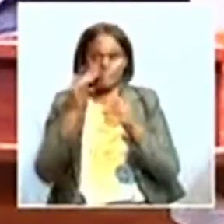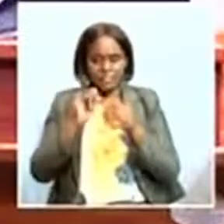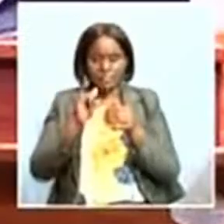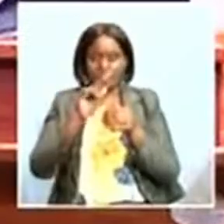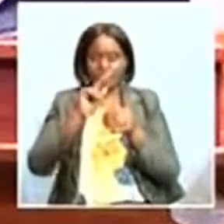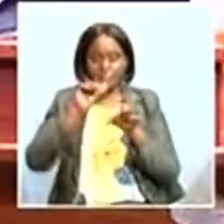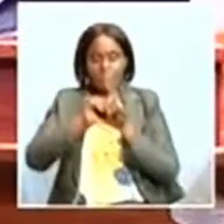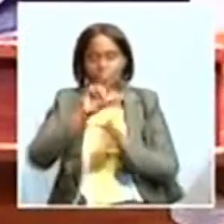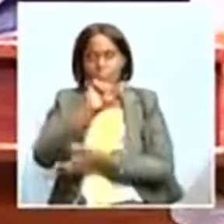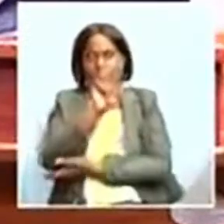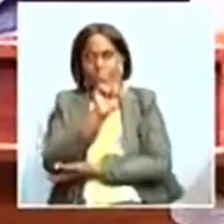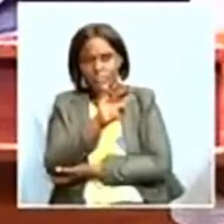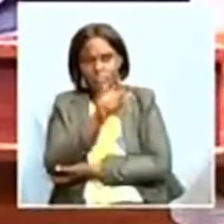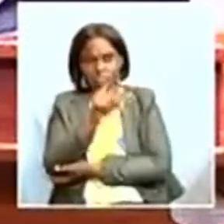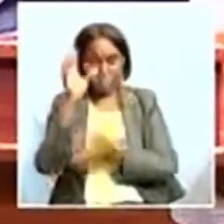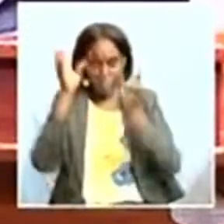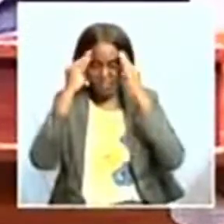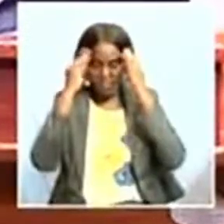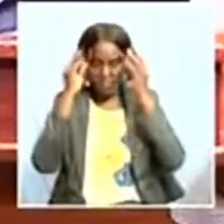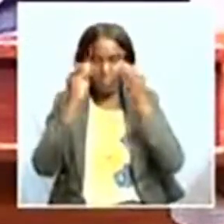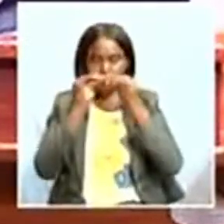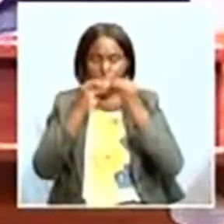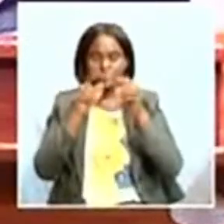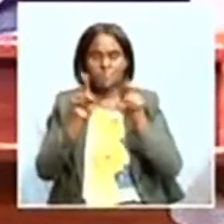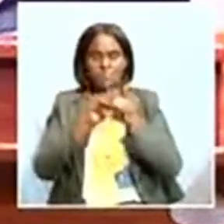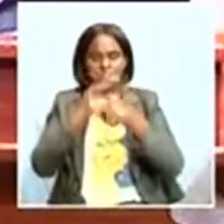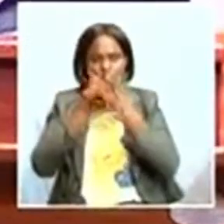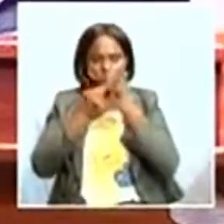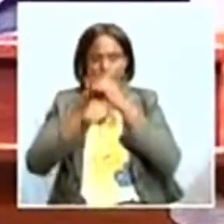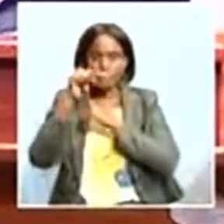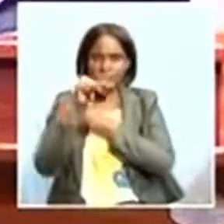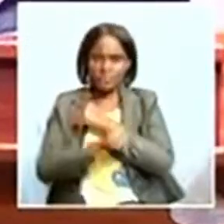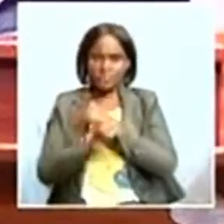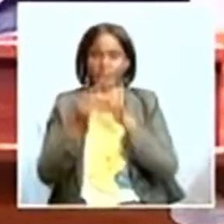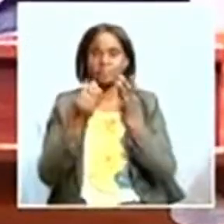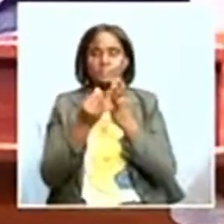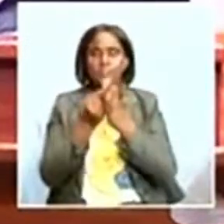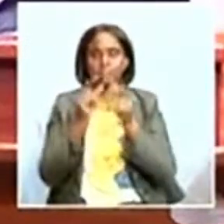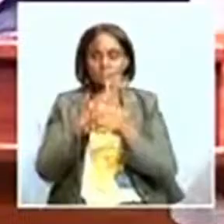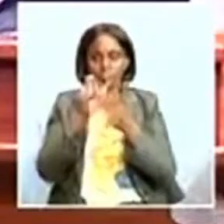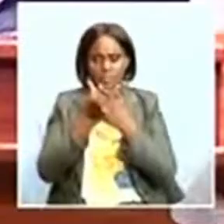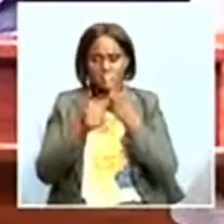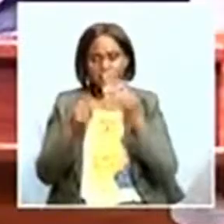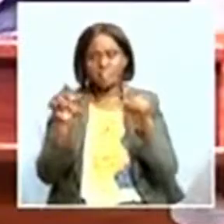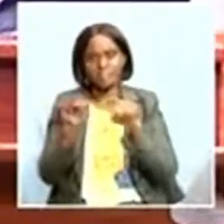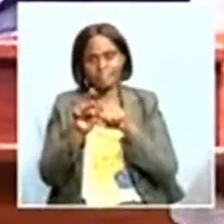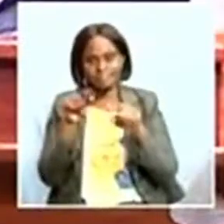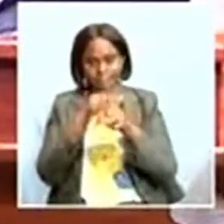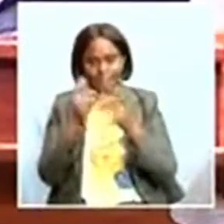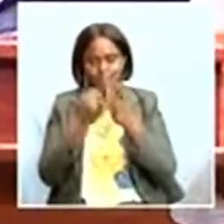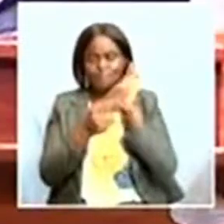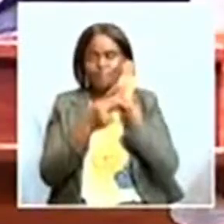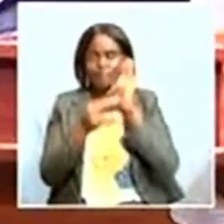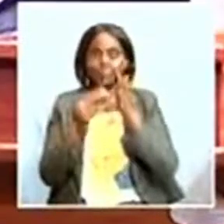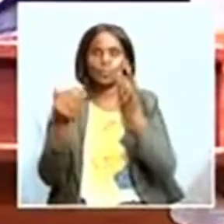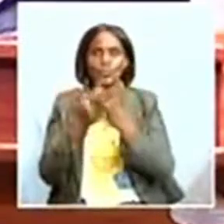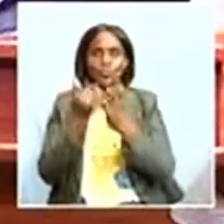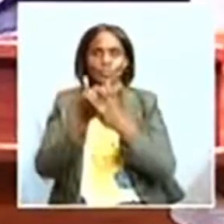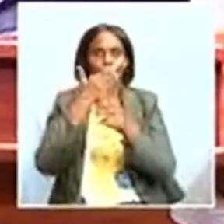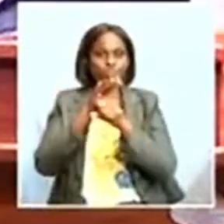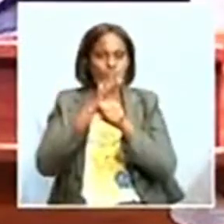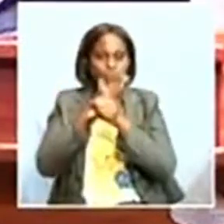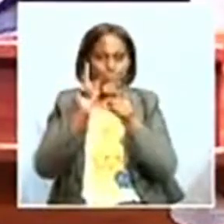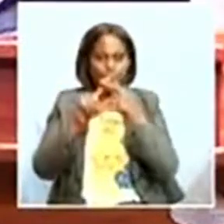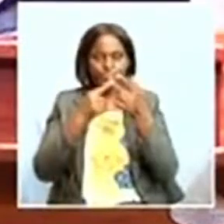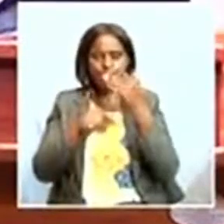while 2024 experienced a temporary dip in funding, the overall trend reflects a renewed commitment